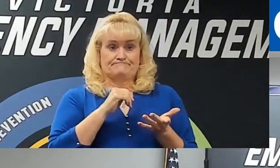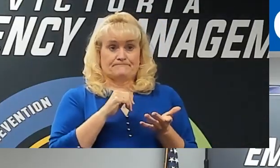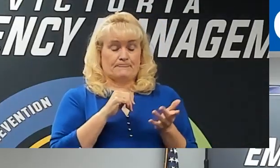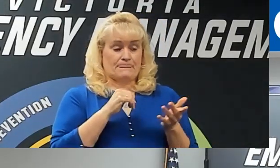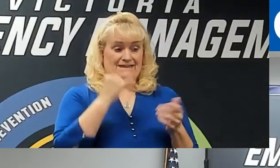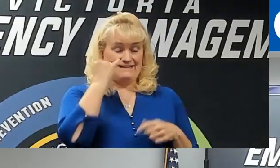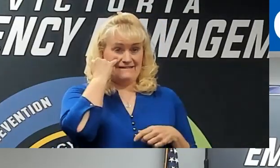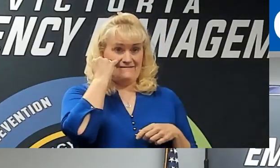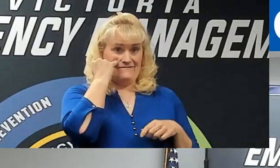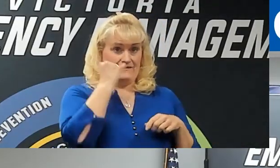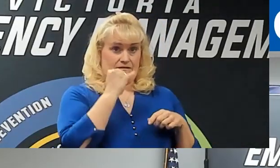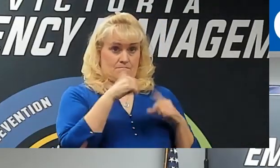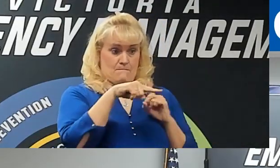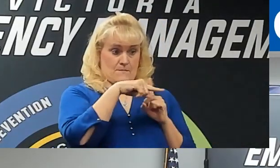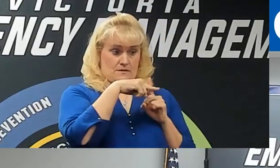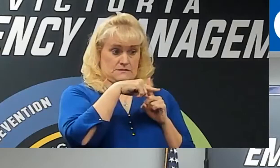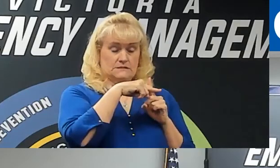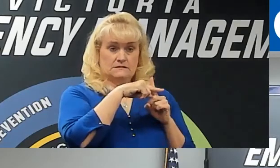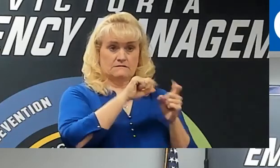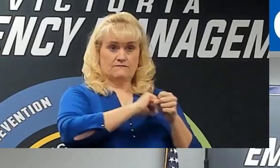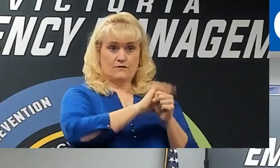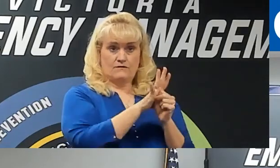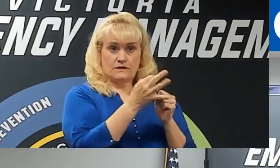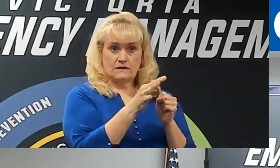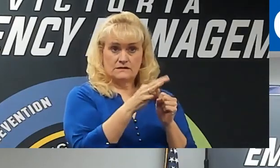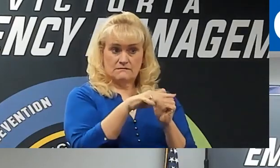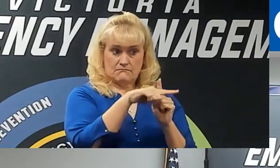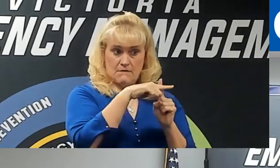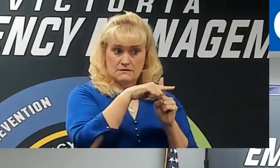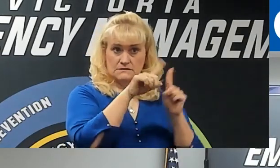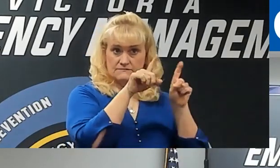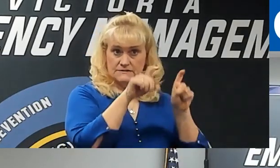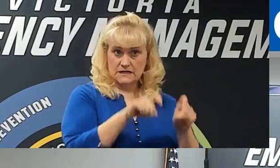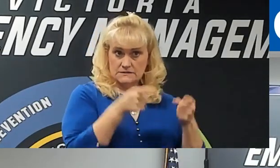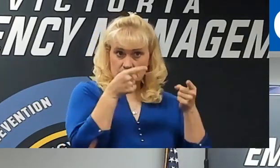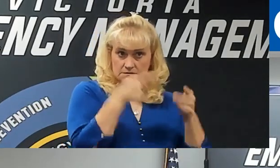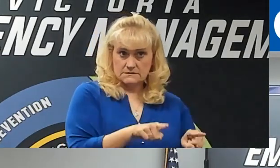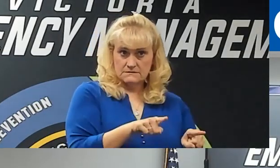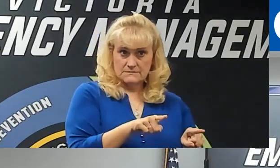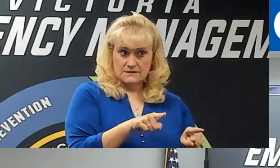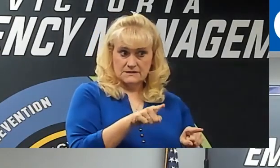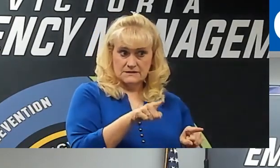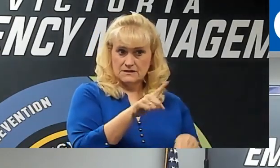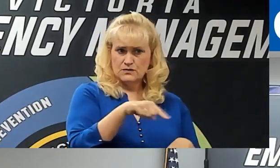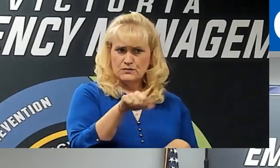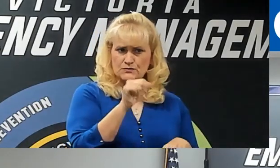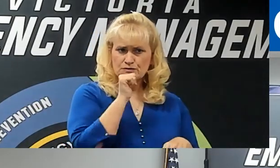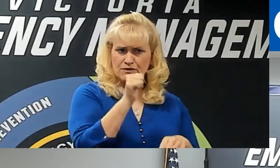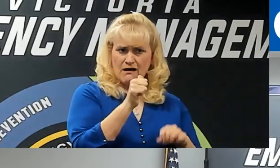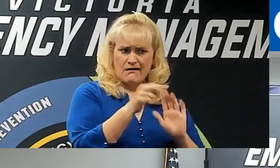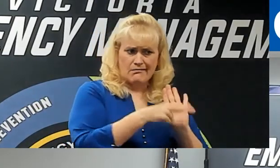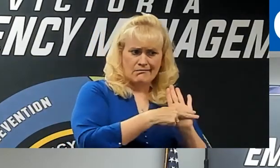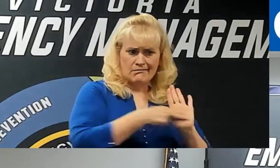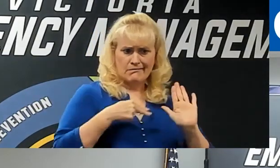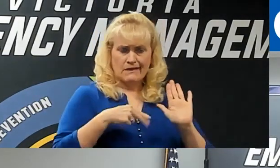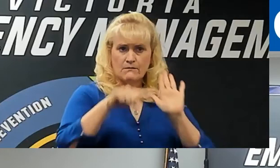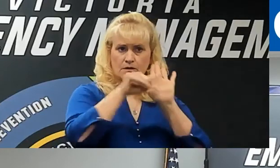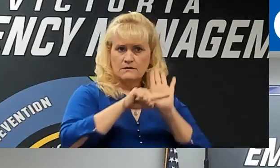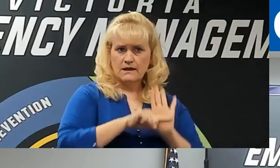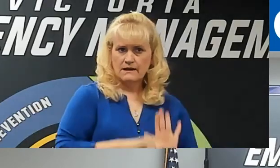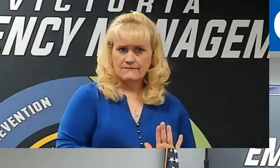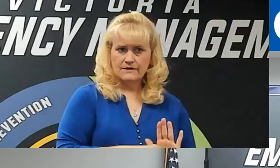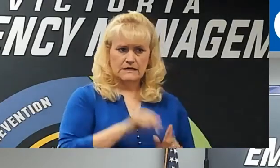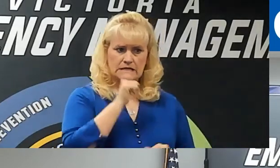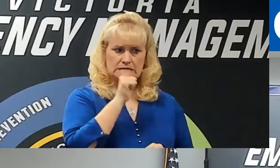for COVID-19 shouldn't have any stigma related to it. If you test positive for COVID, that doesn't mean you've